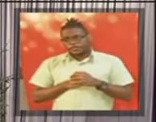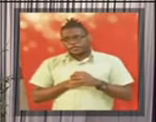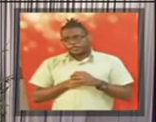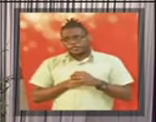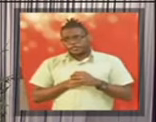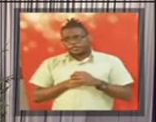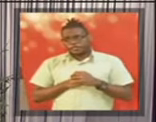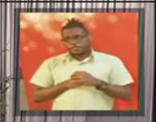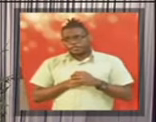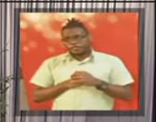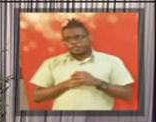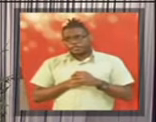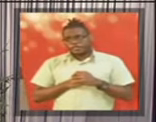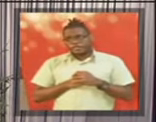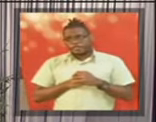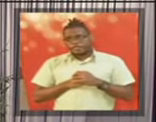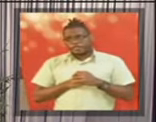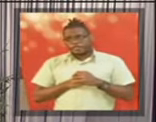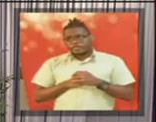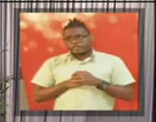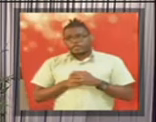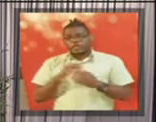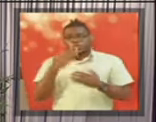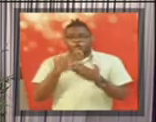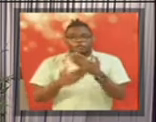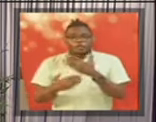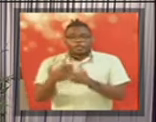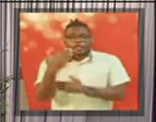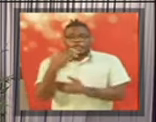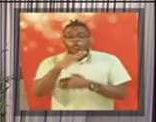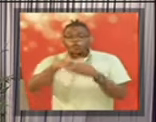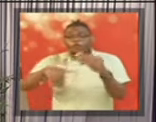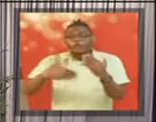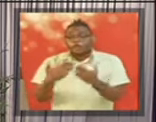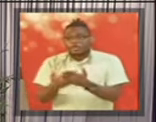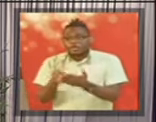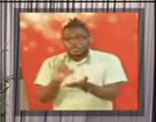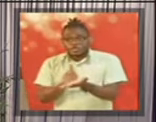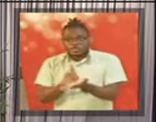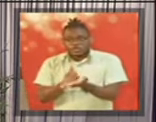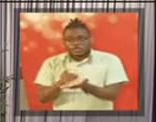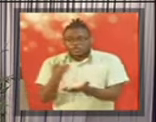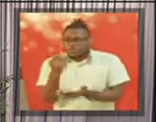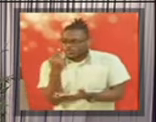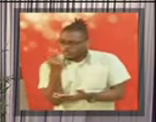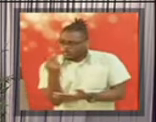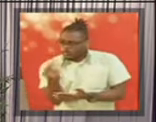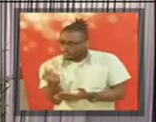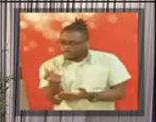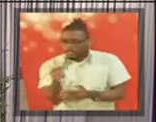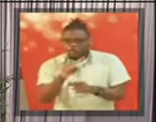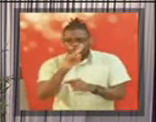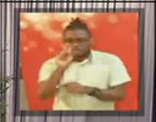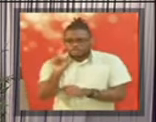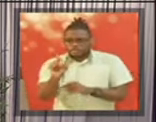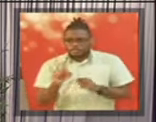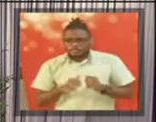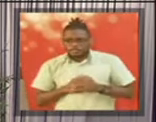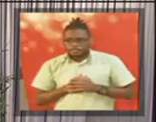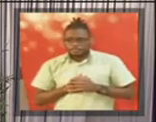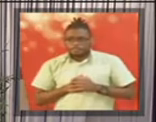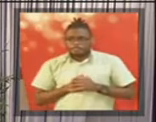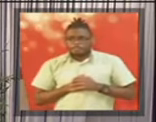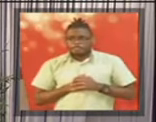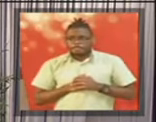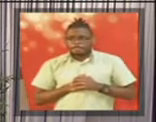Doctors on the panel. Yes, good morning to the doctors on the panel. Just a quick question, especially for the epidemiology specialists. In